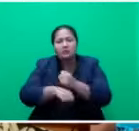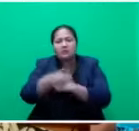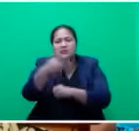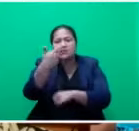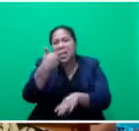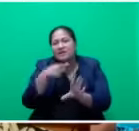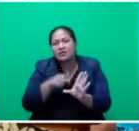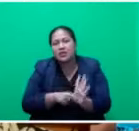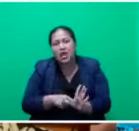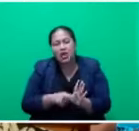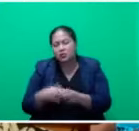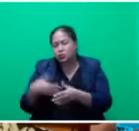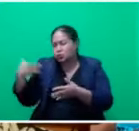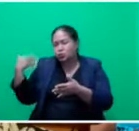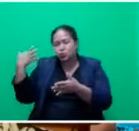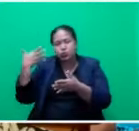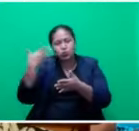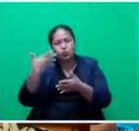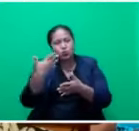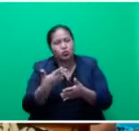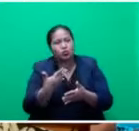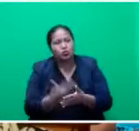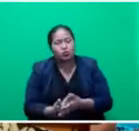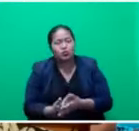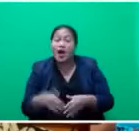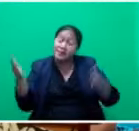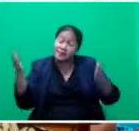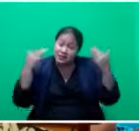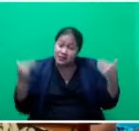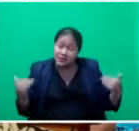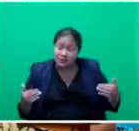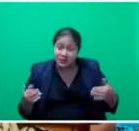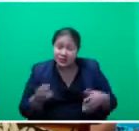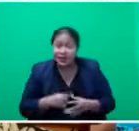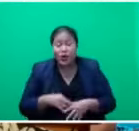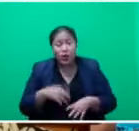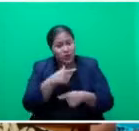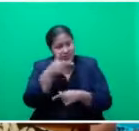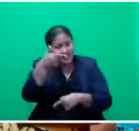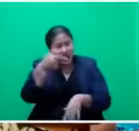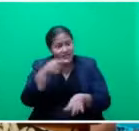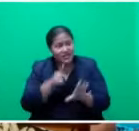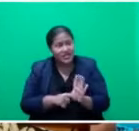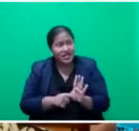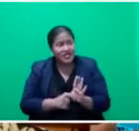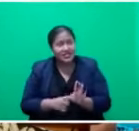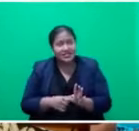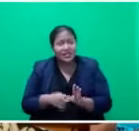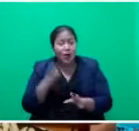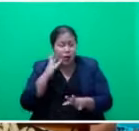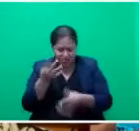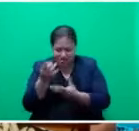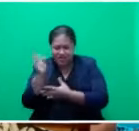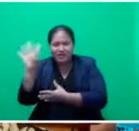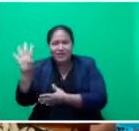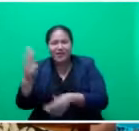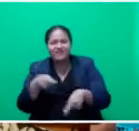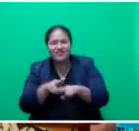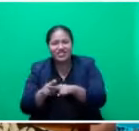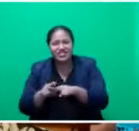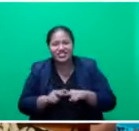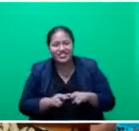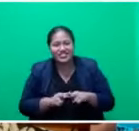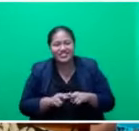years older. Mr. Speaker, we are 7 years older than independent Fiji. 7 years older than independent